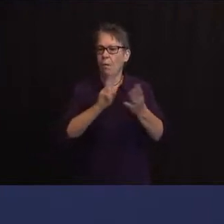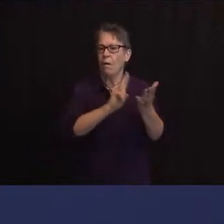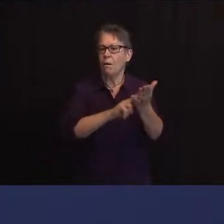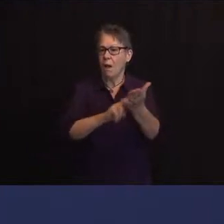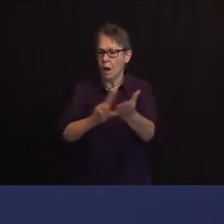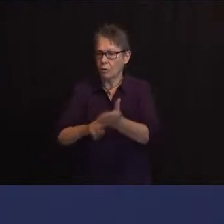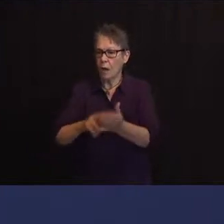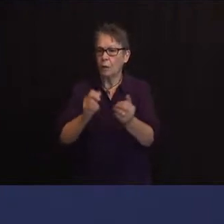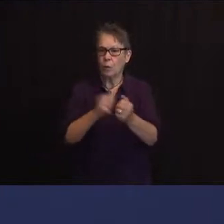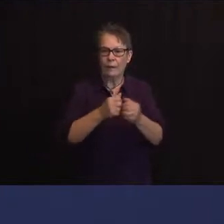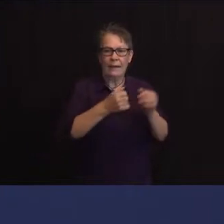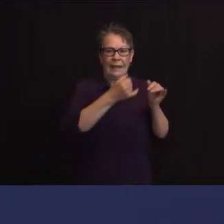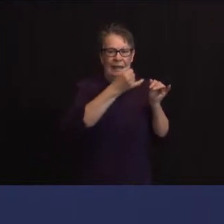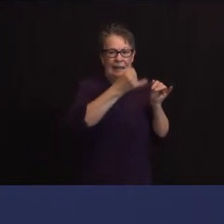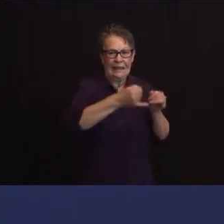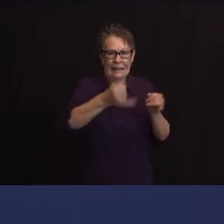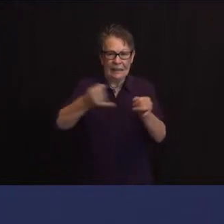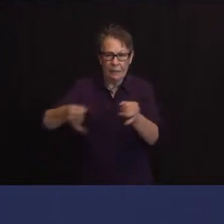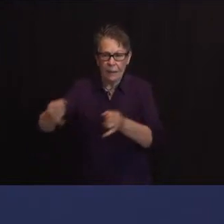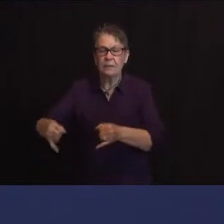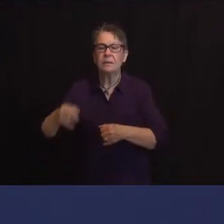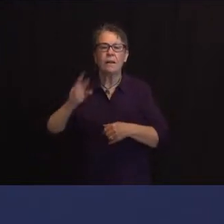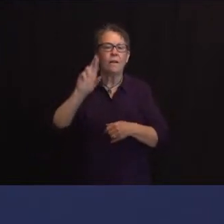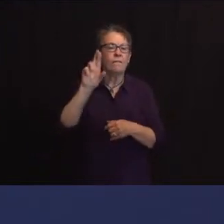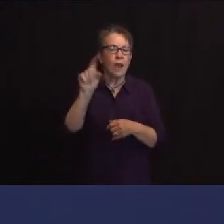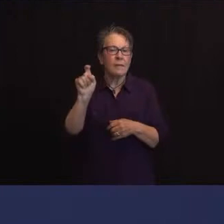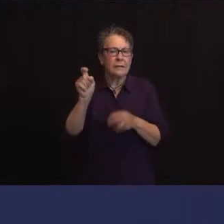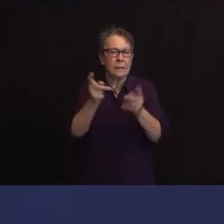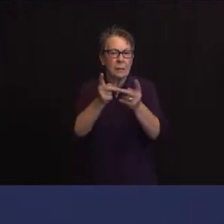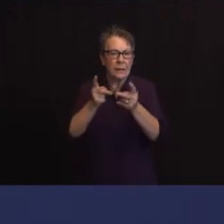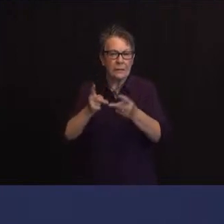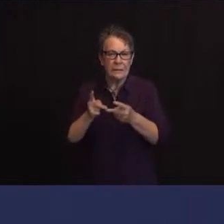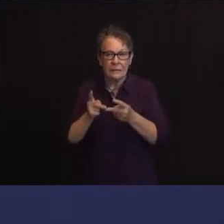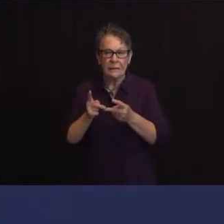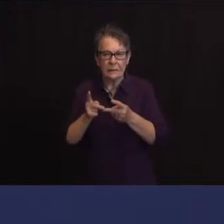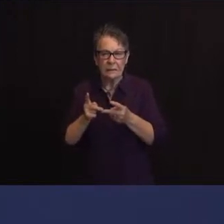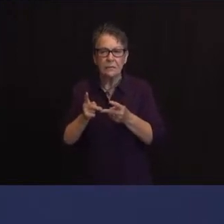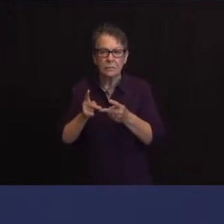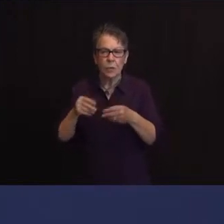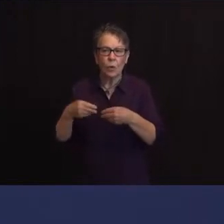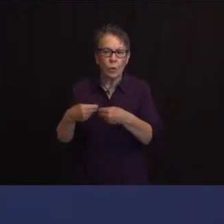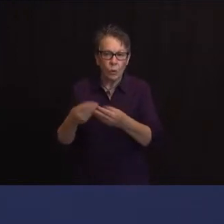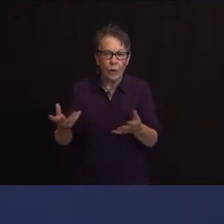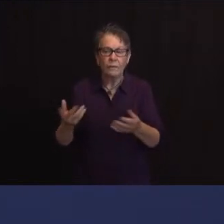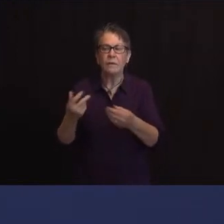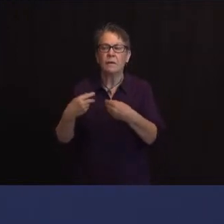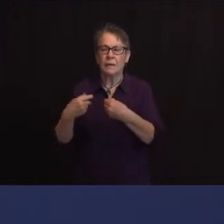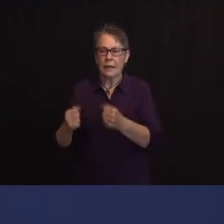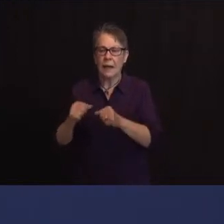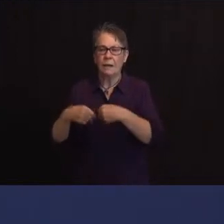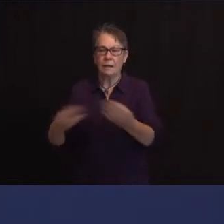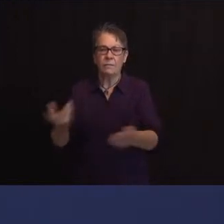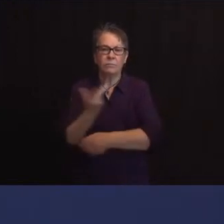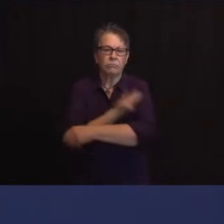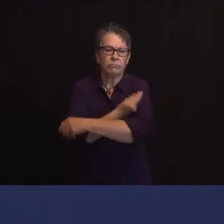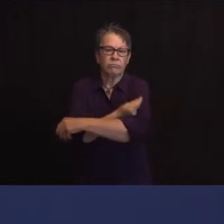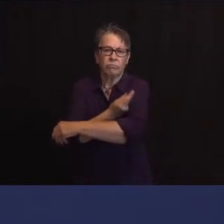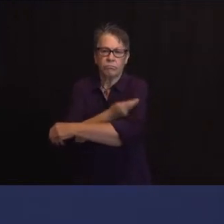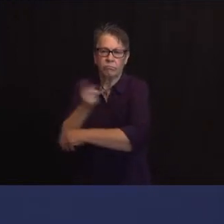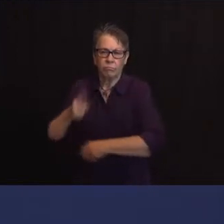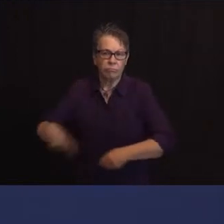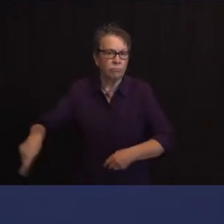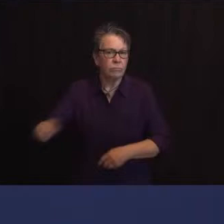already serve long-term care. So all of the long-term care facilities will be covered on an ongoing